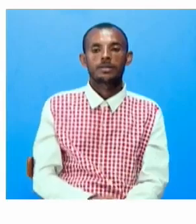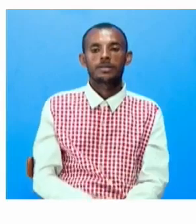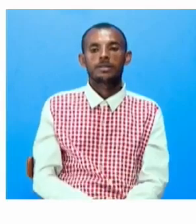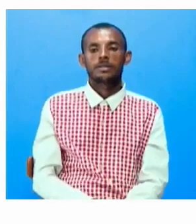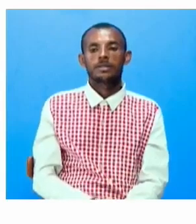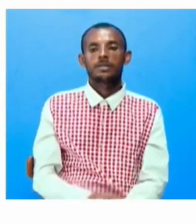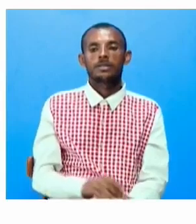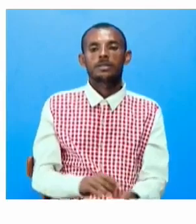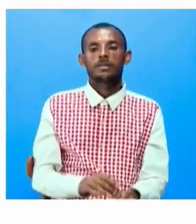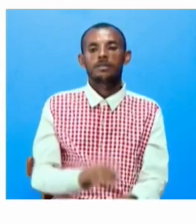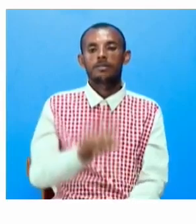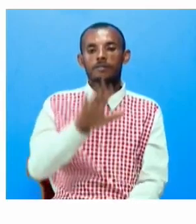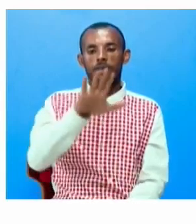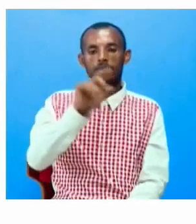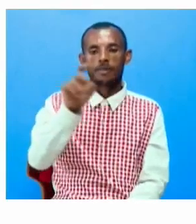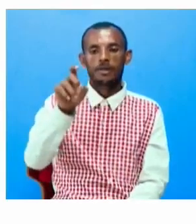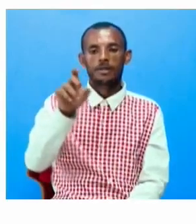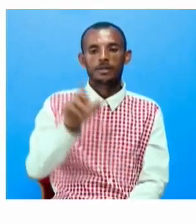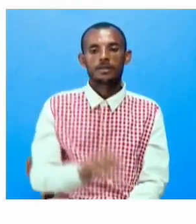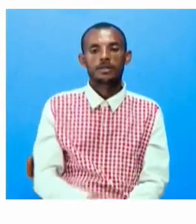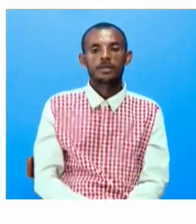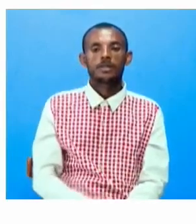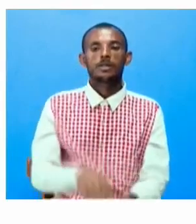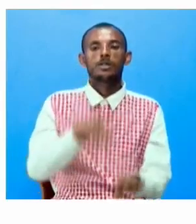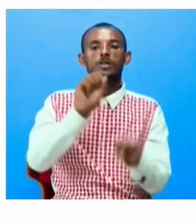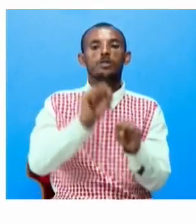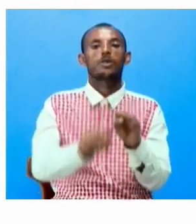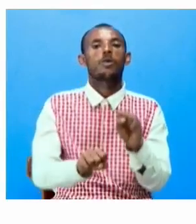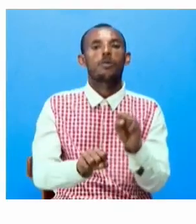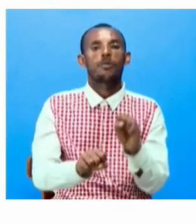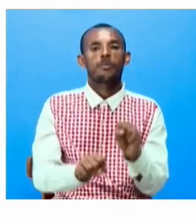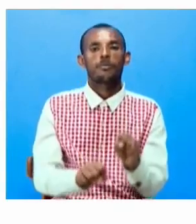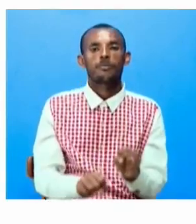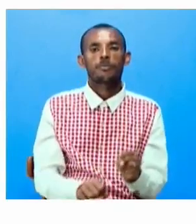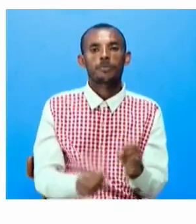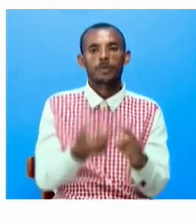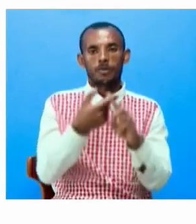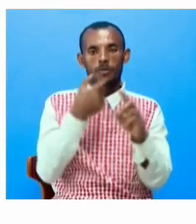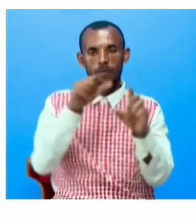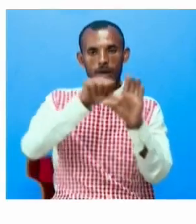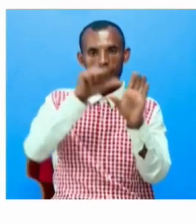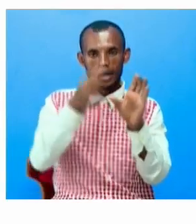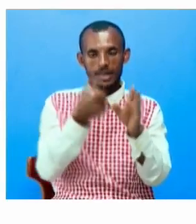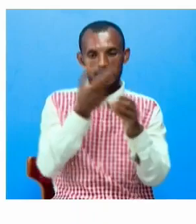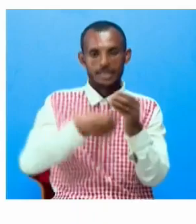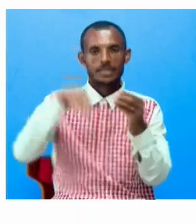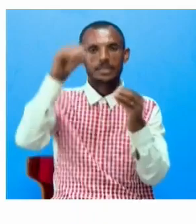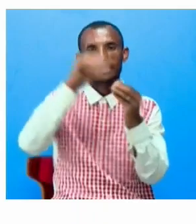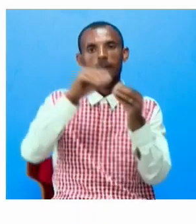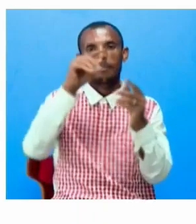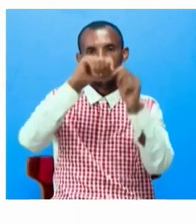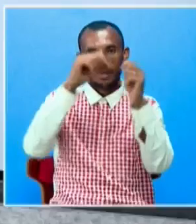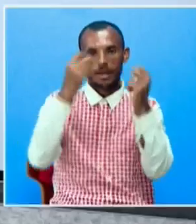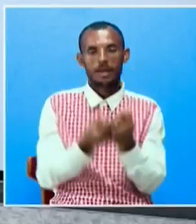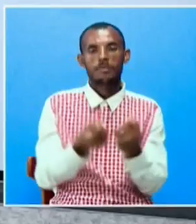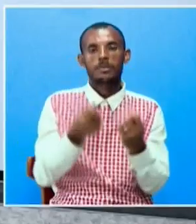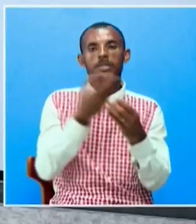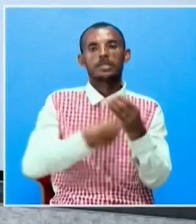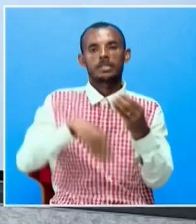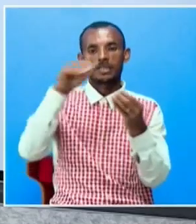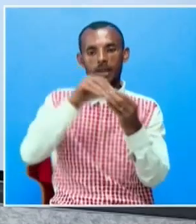is this 5x. So, from angle sum theorem, you know that the sum